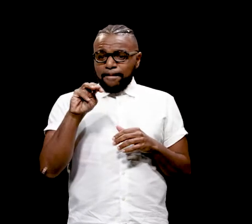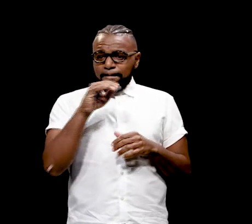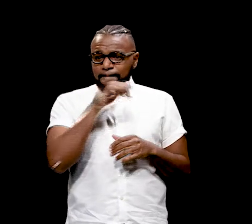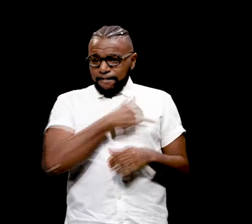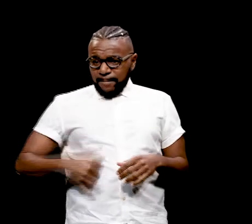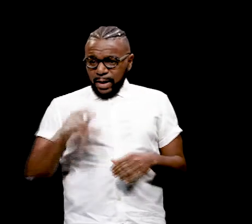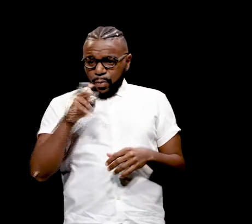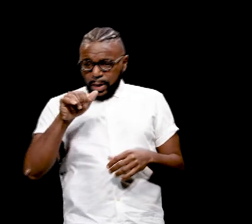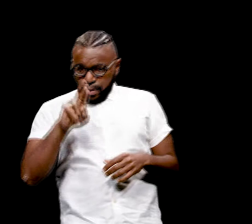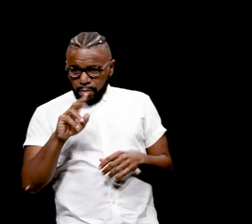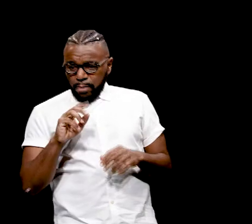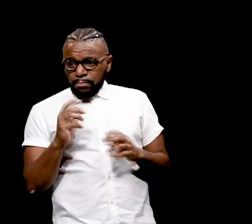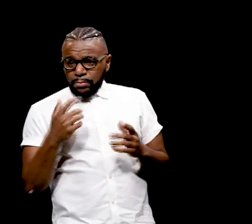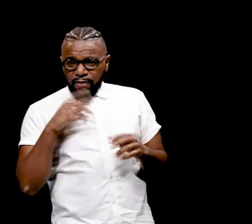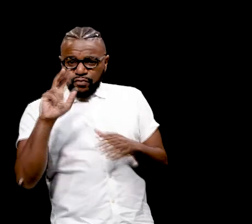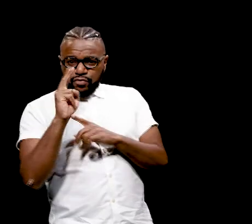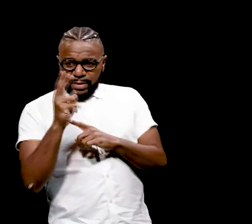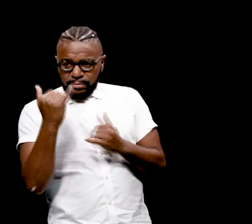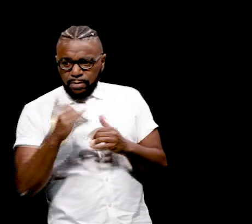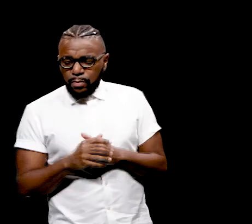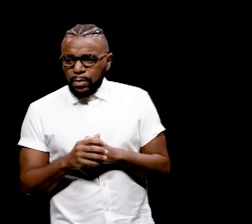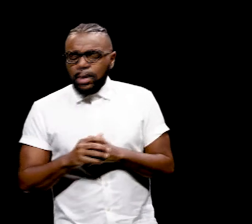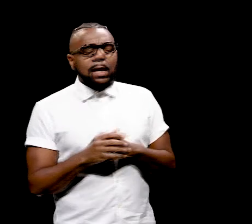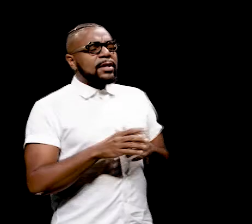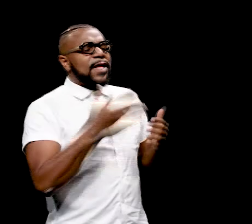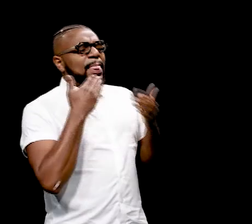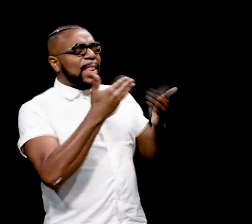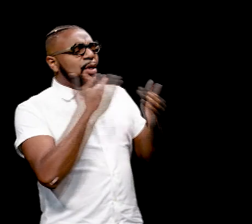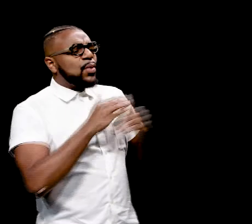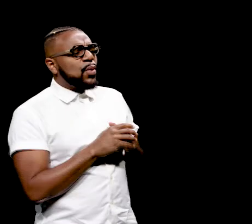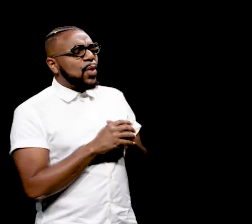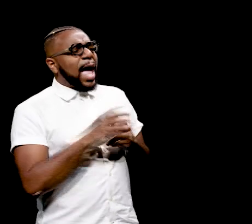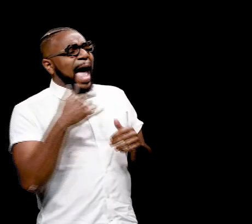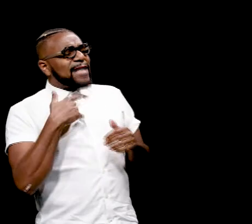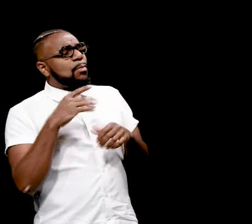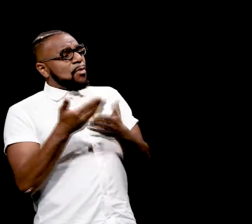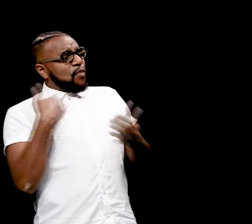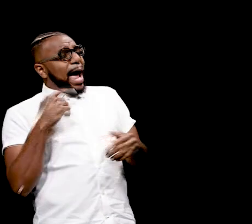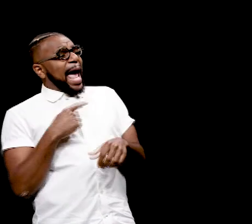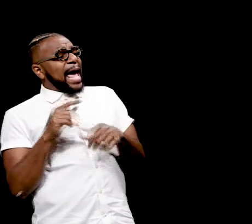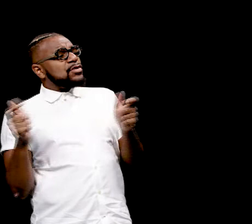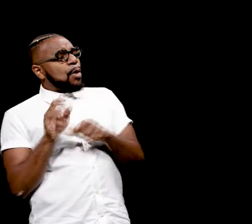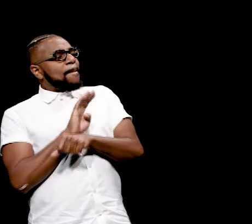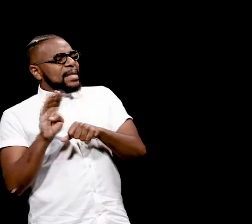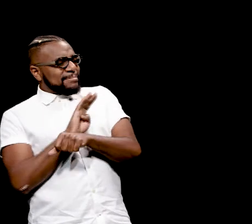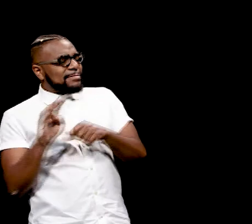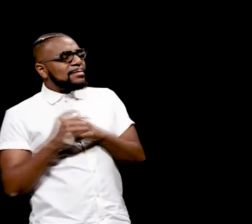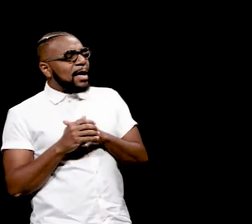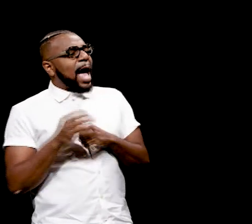begins now. Yeah, thank you, Stephen. It's a great question. And as a former small business owner and operator, I know it's tough for